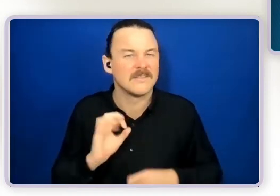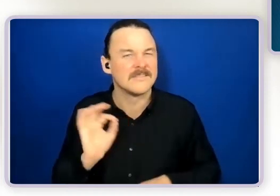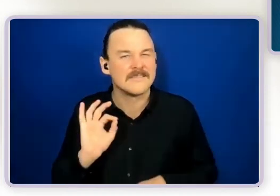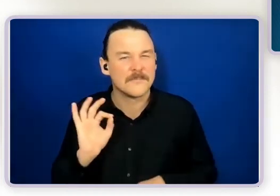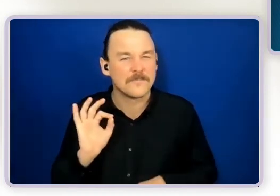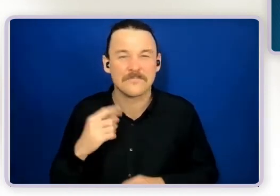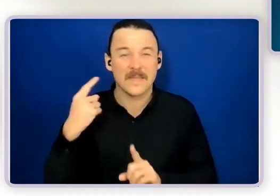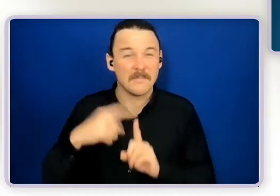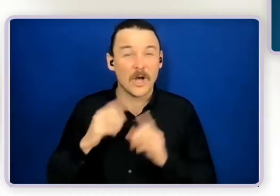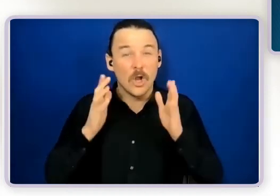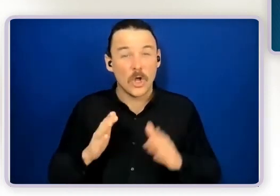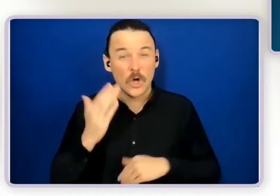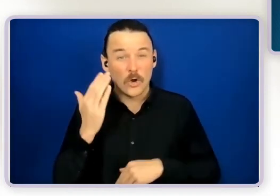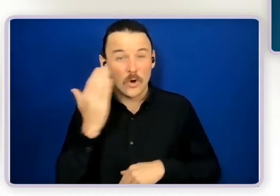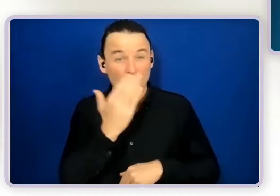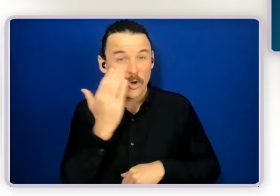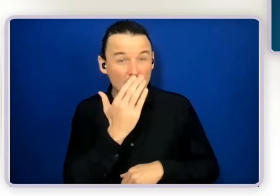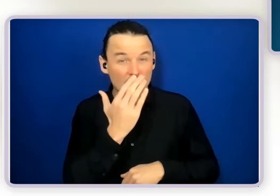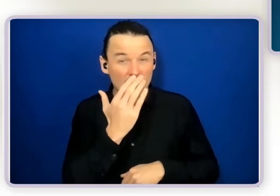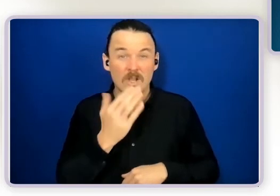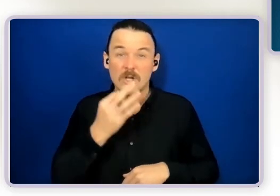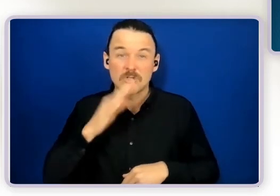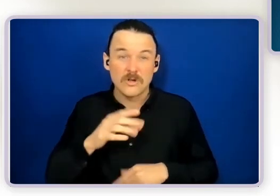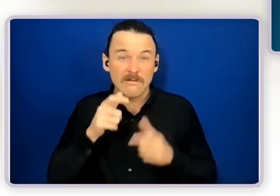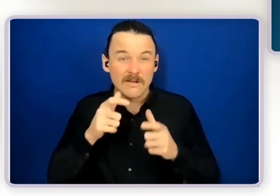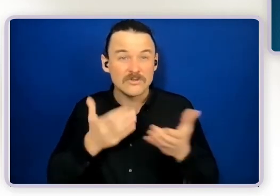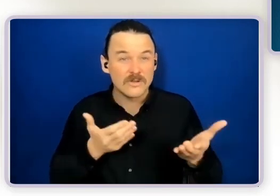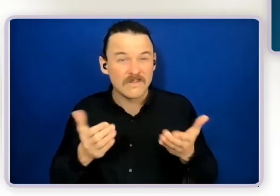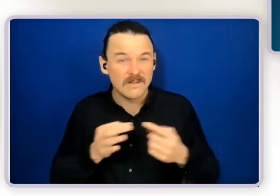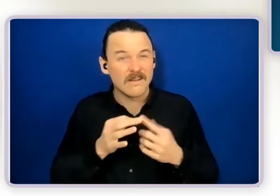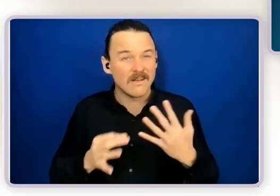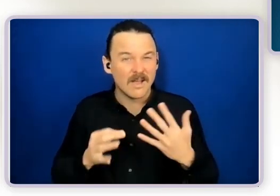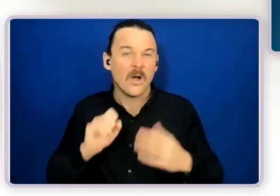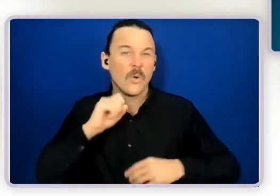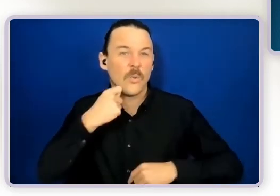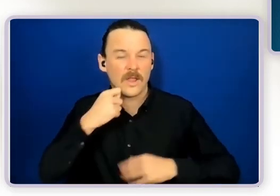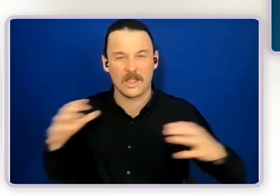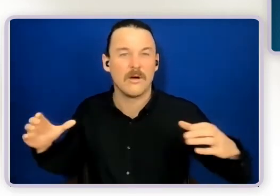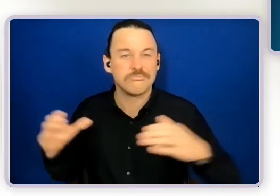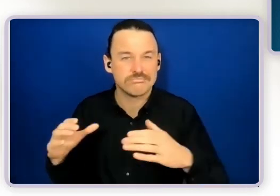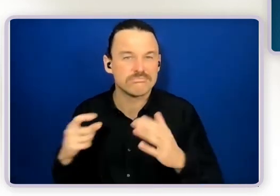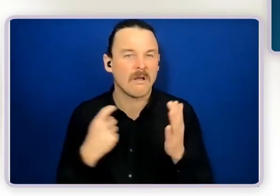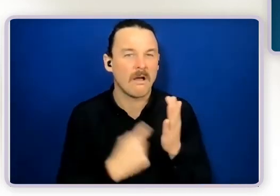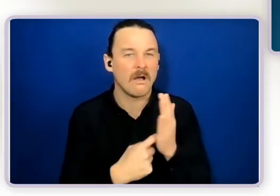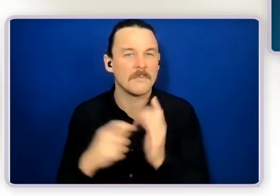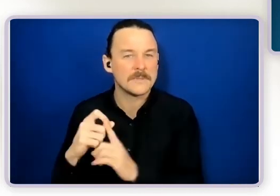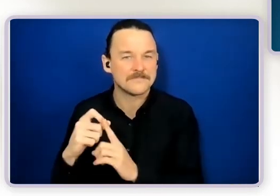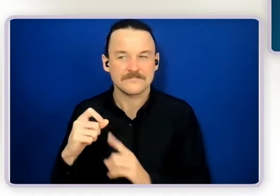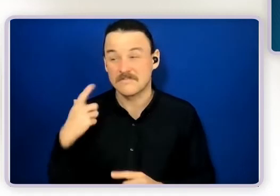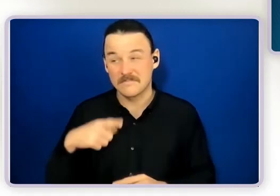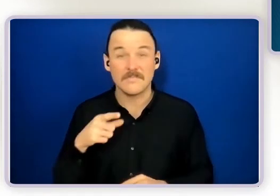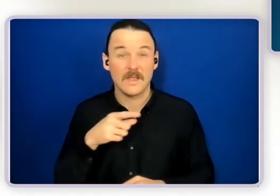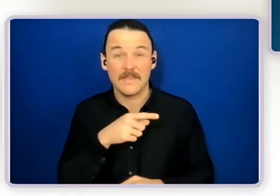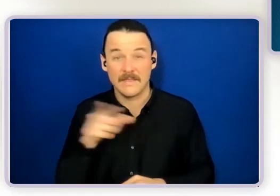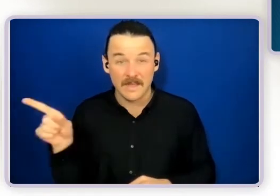to use restrictive practices. And every time they'll say, well, there was a risk of harm. We'd done all these things. We'd